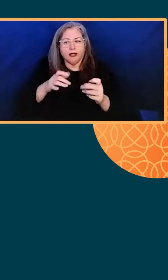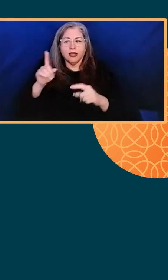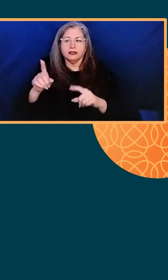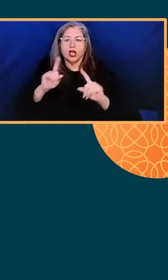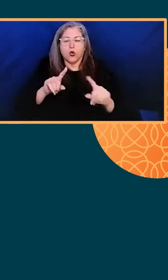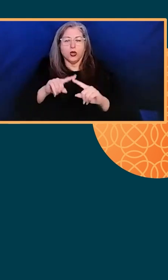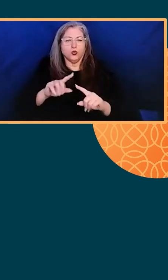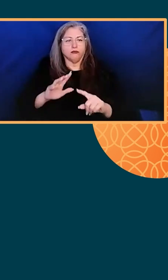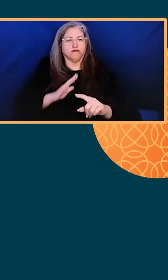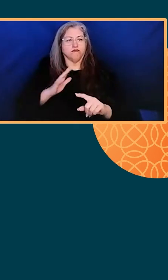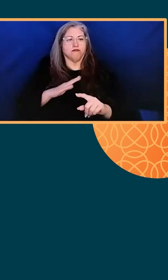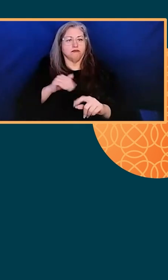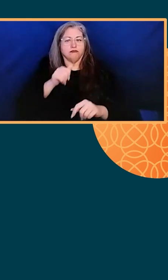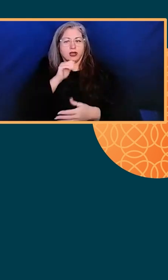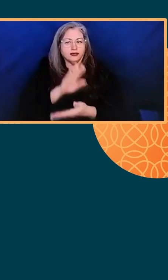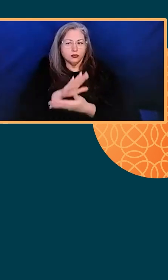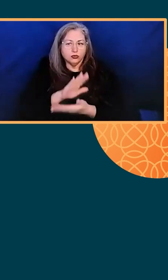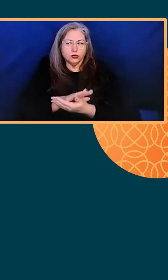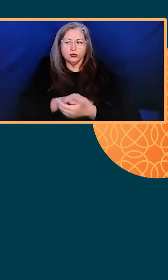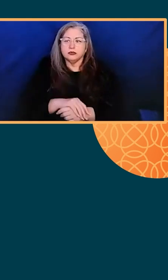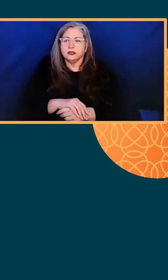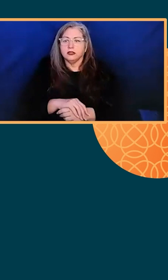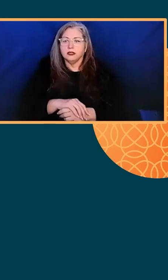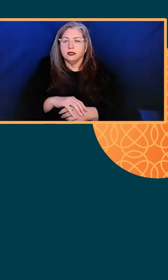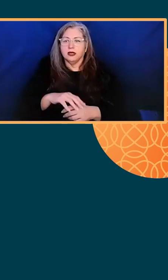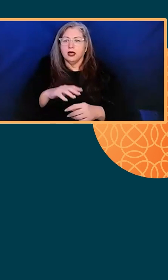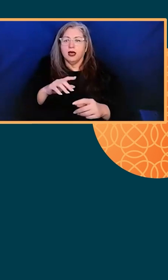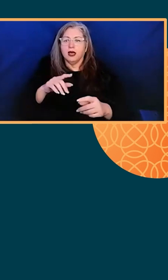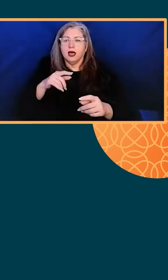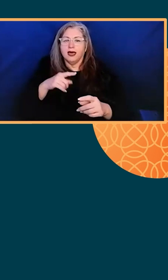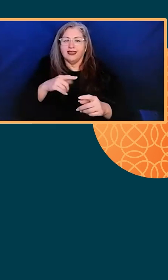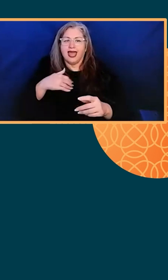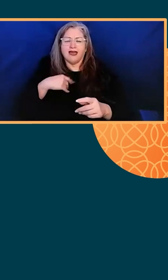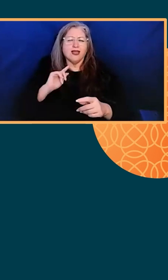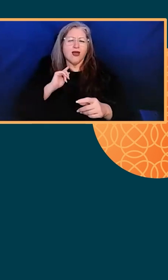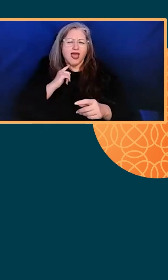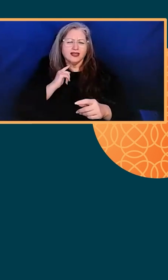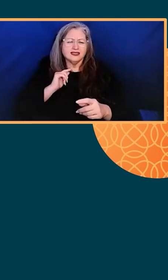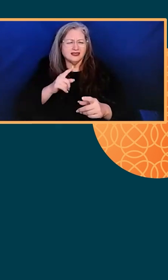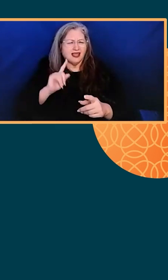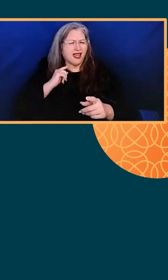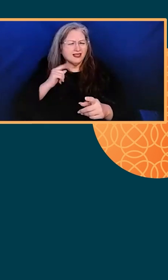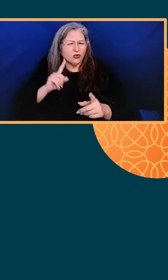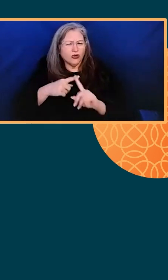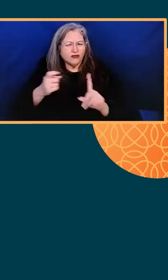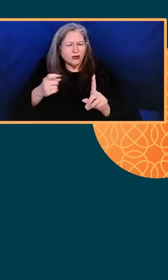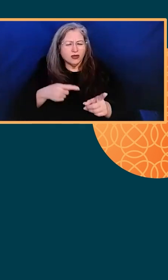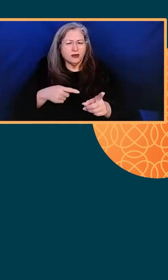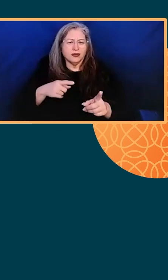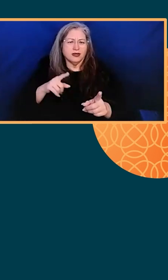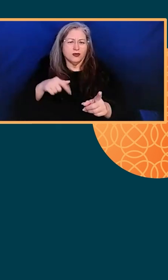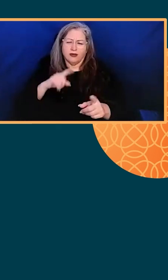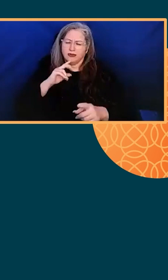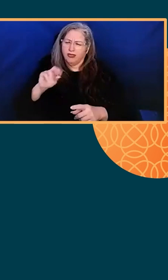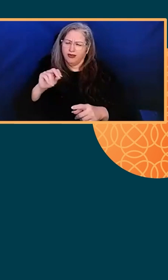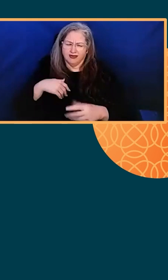elite private schools where like they had this accent where I was like, where are you getting this accent from? And in my 30s,